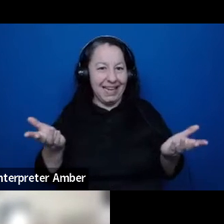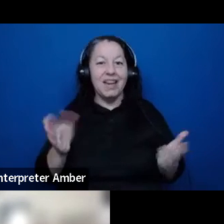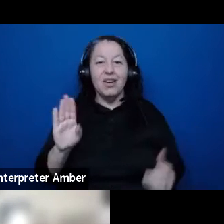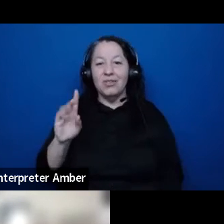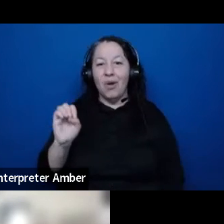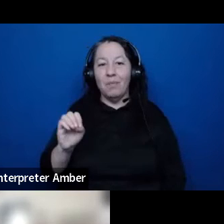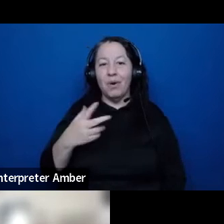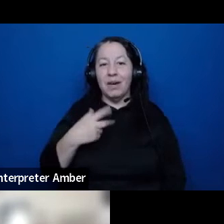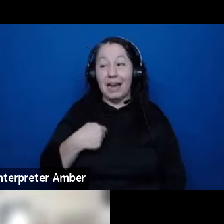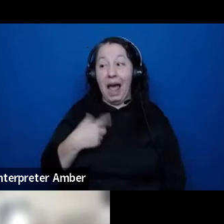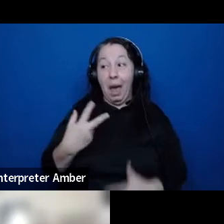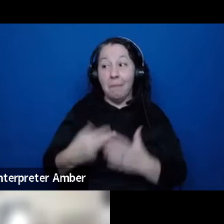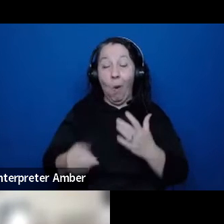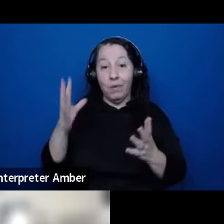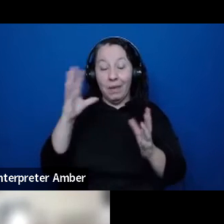both missed it.